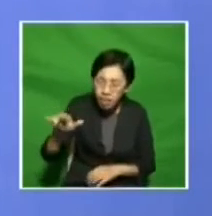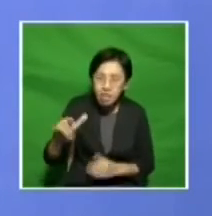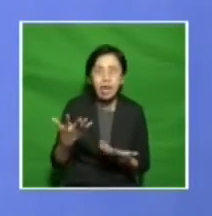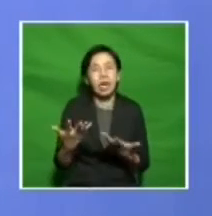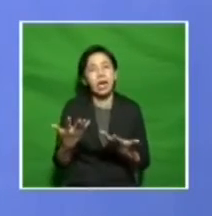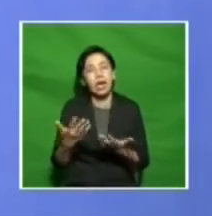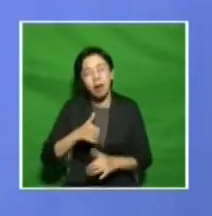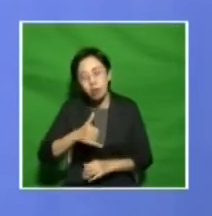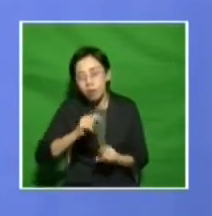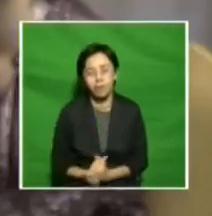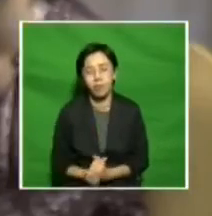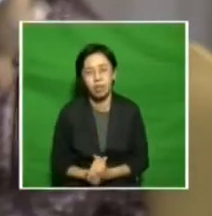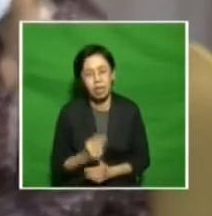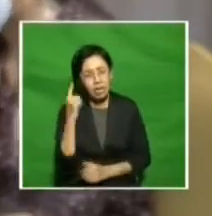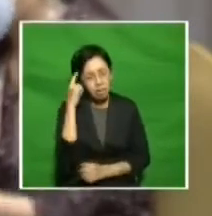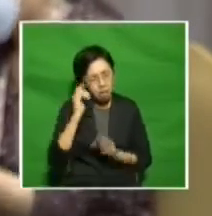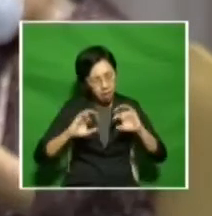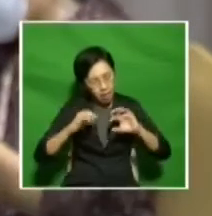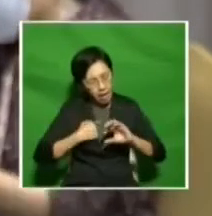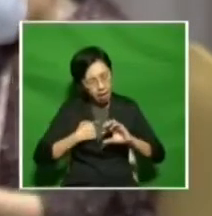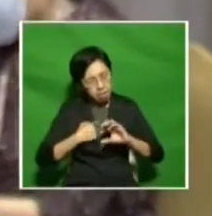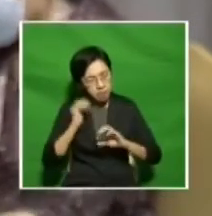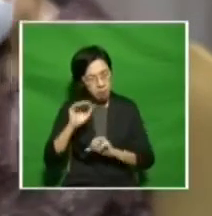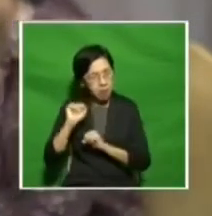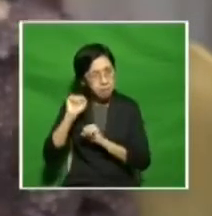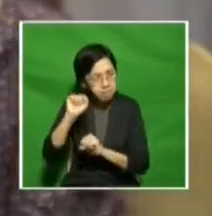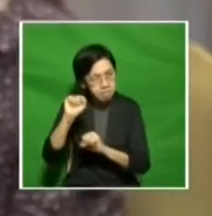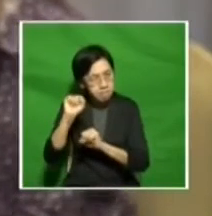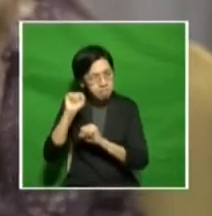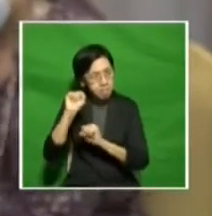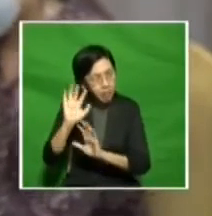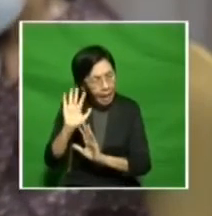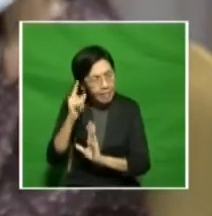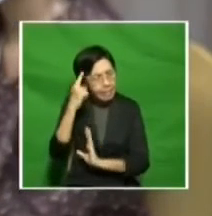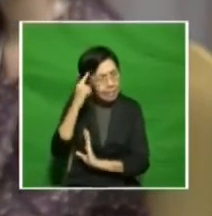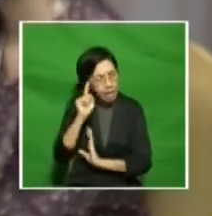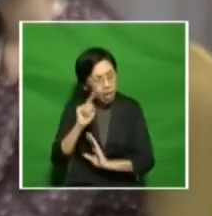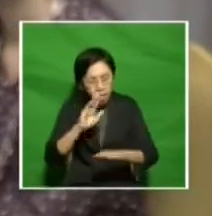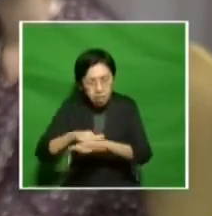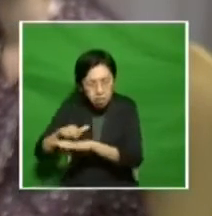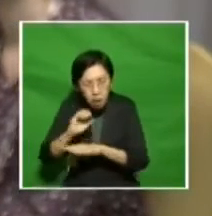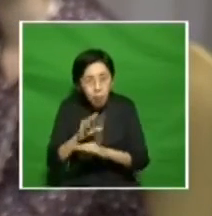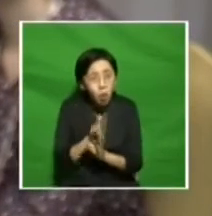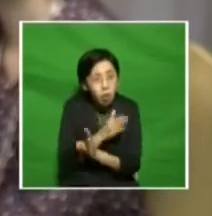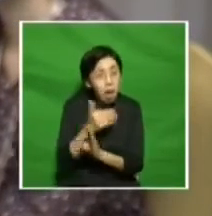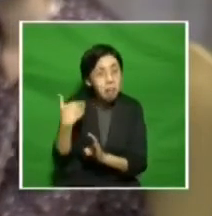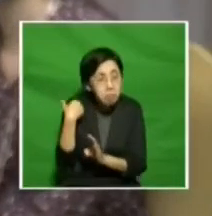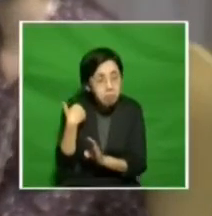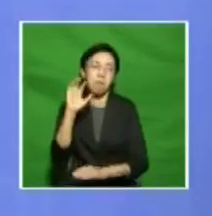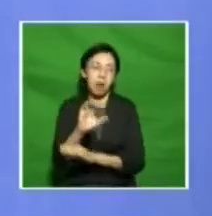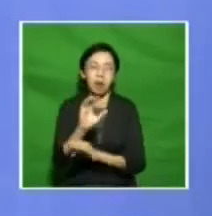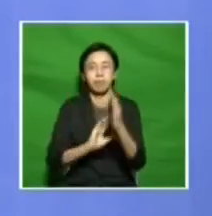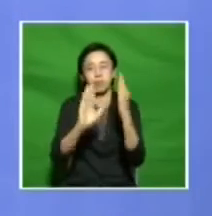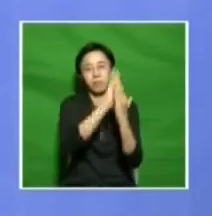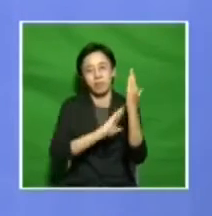I mean, a lockdown of sorts. And under the decree, the Prime Minister will have